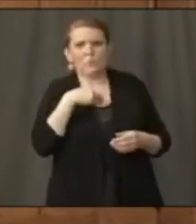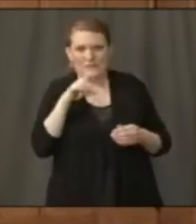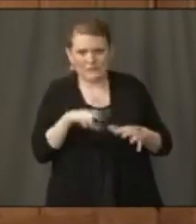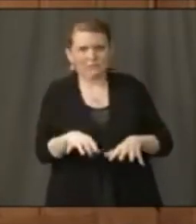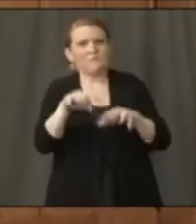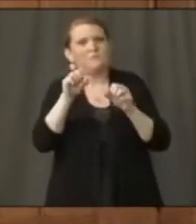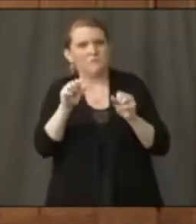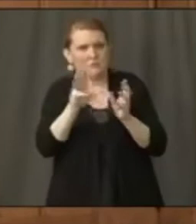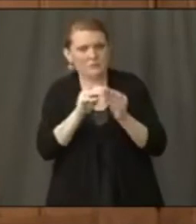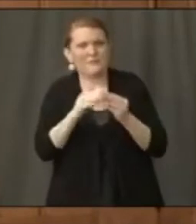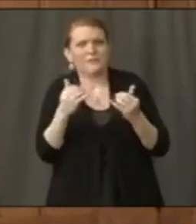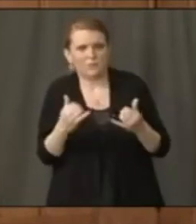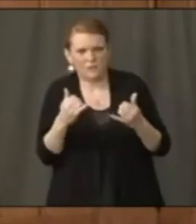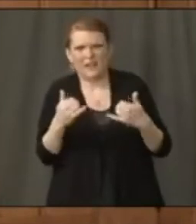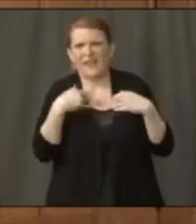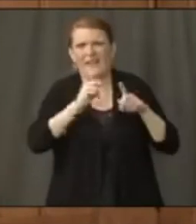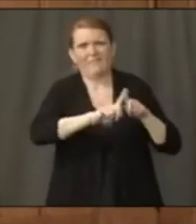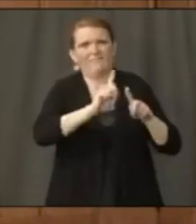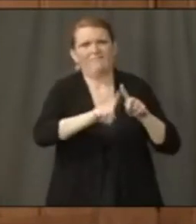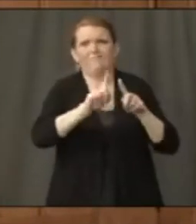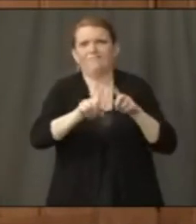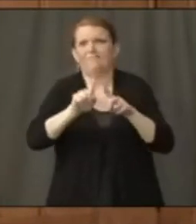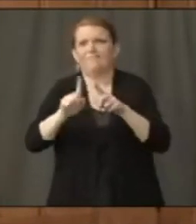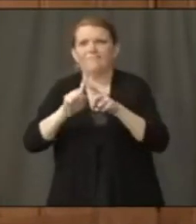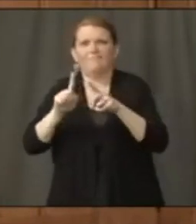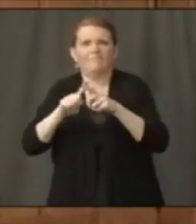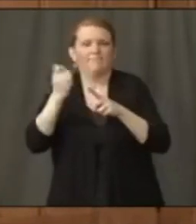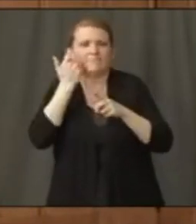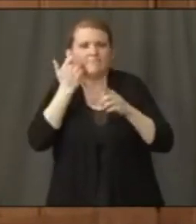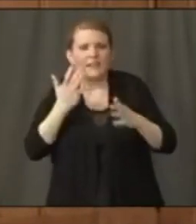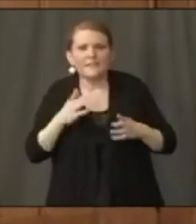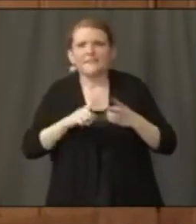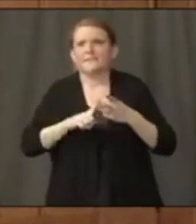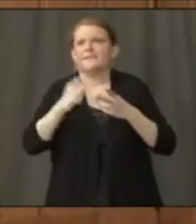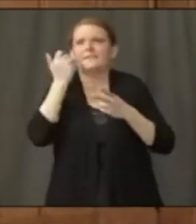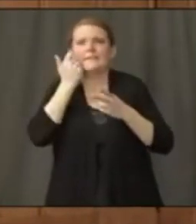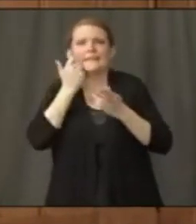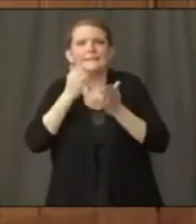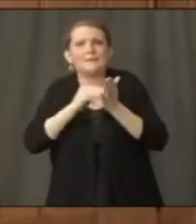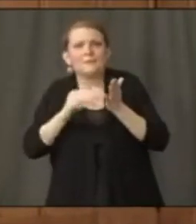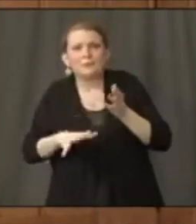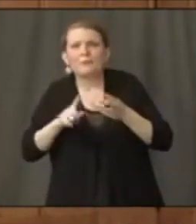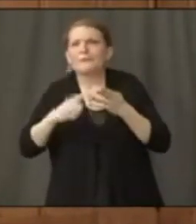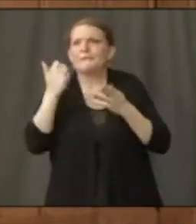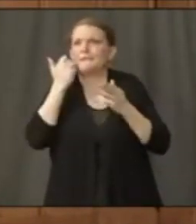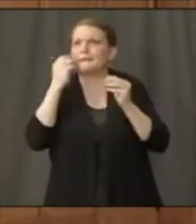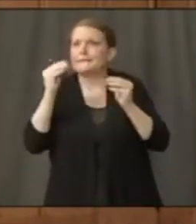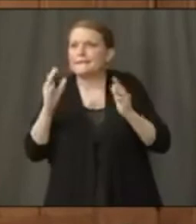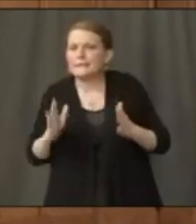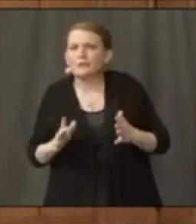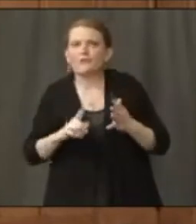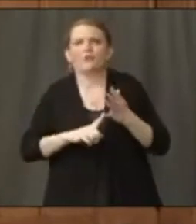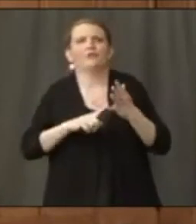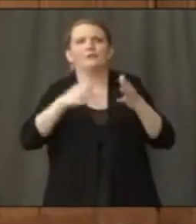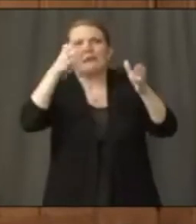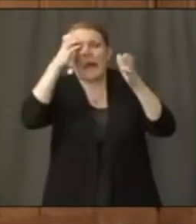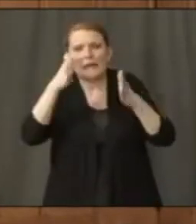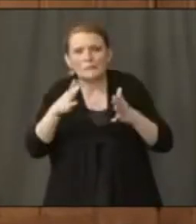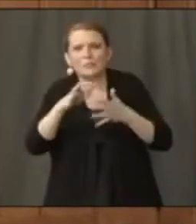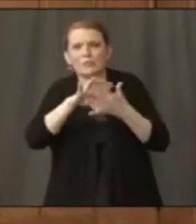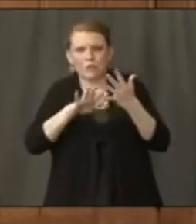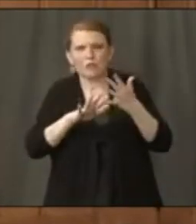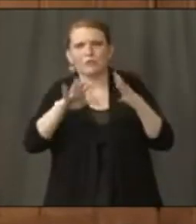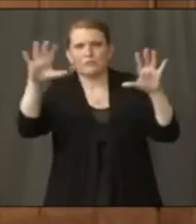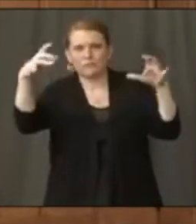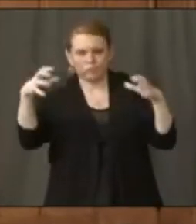School and other experts. And the consensus was a very good meeting, and that they're very close to having agreements on a set of